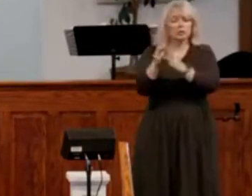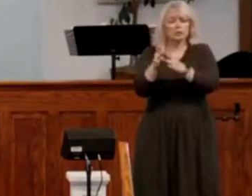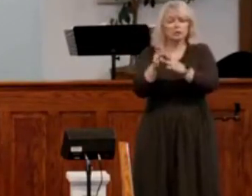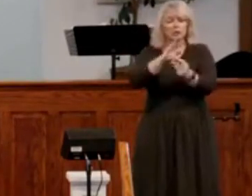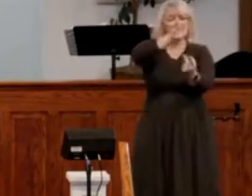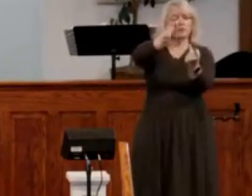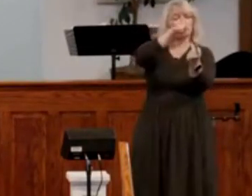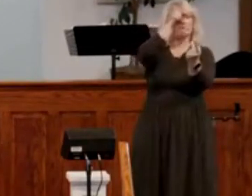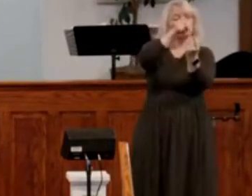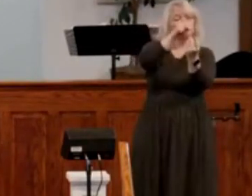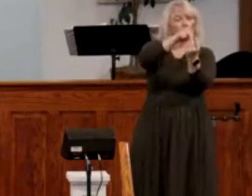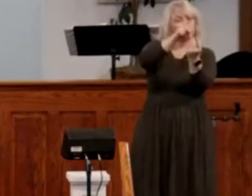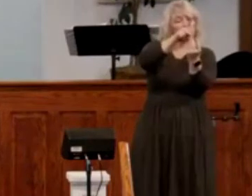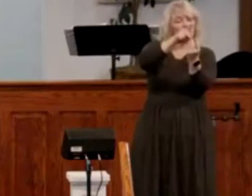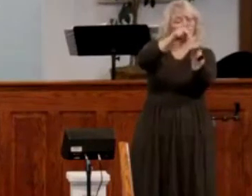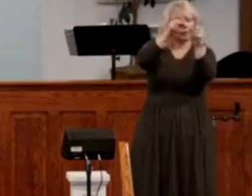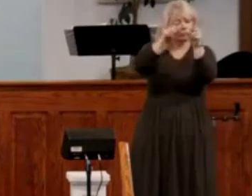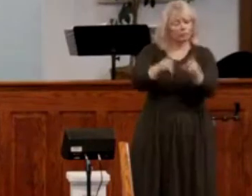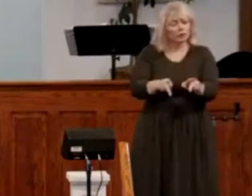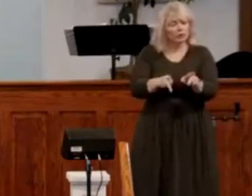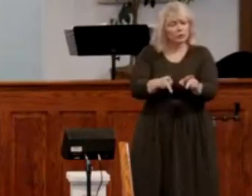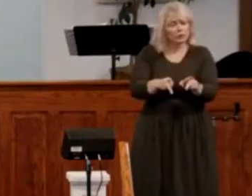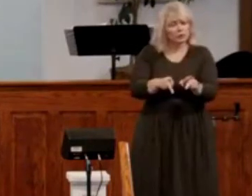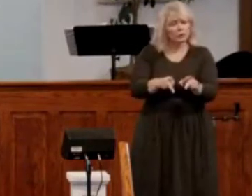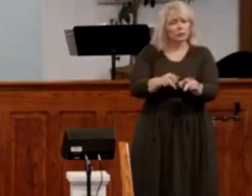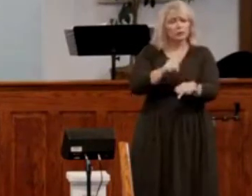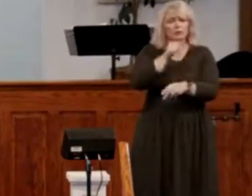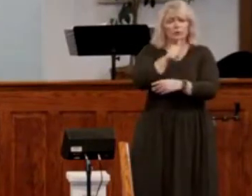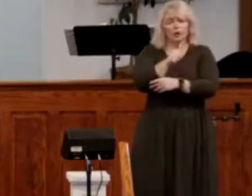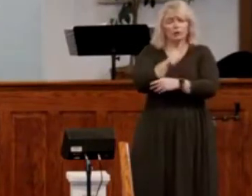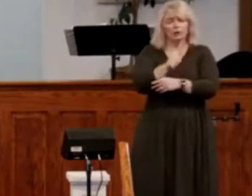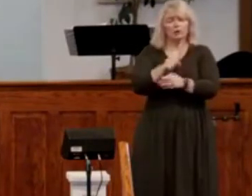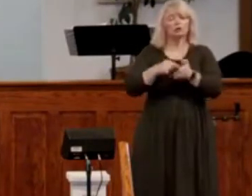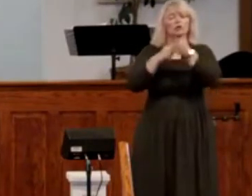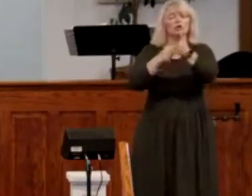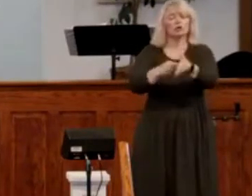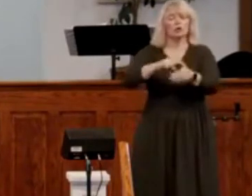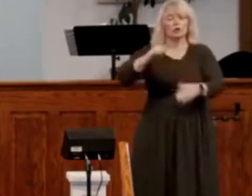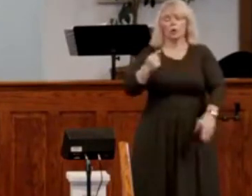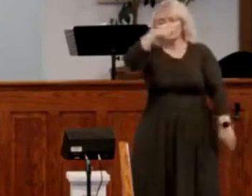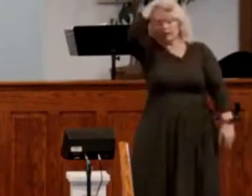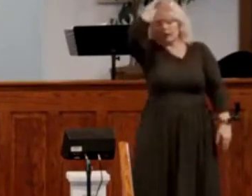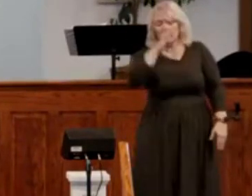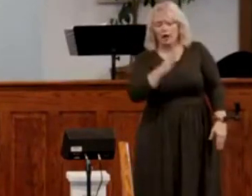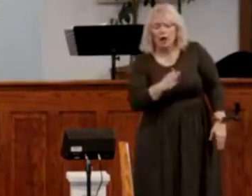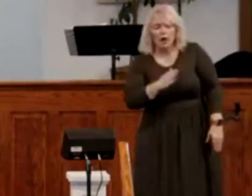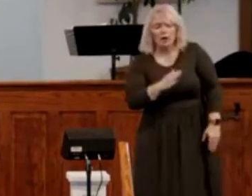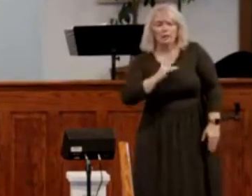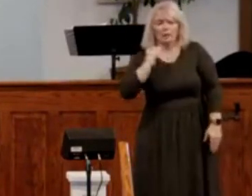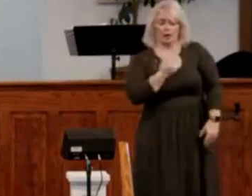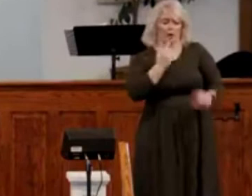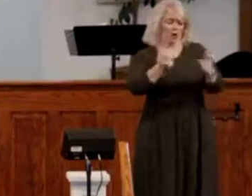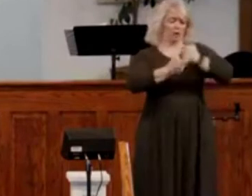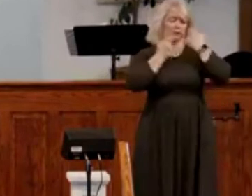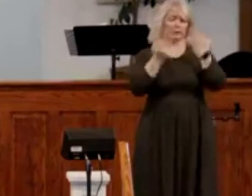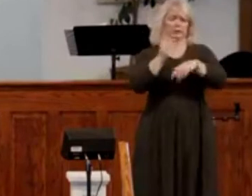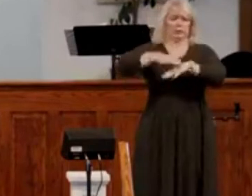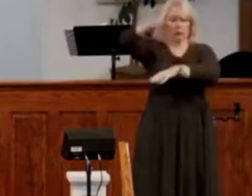perfect image bearer. And not just to bear the image of God, but to bear our sins on our behalf on the